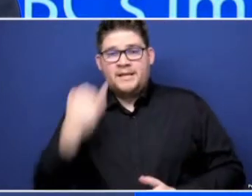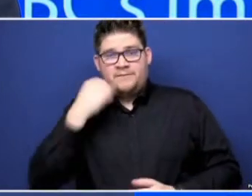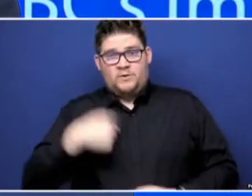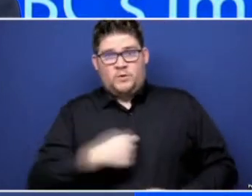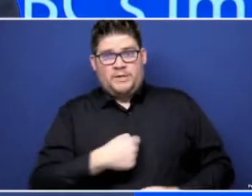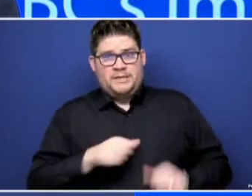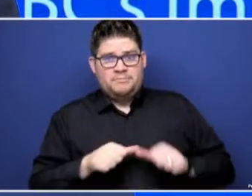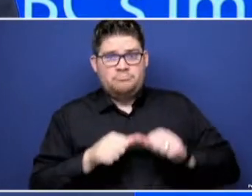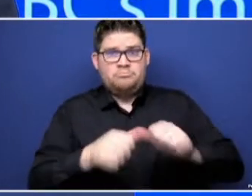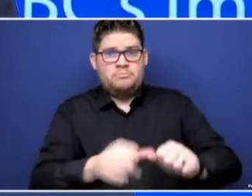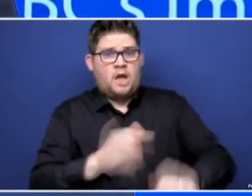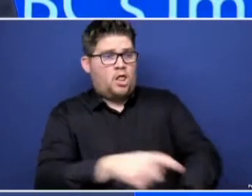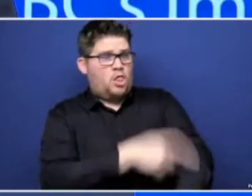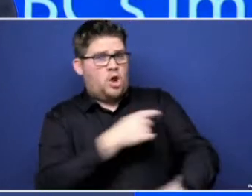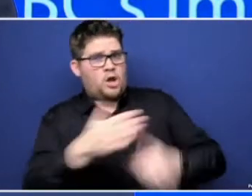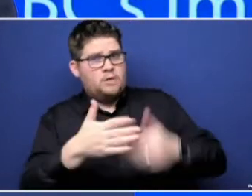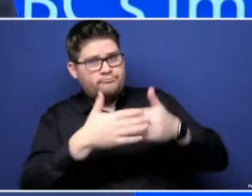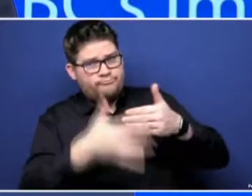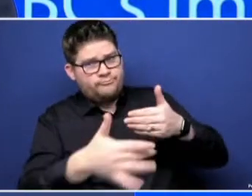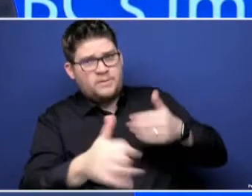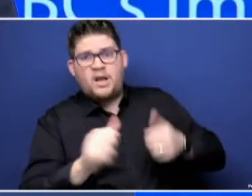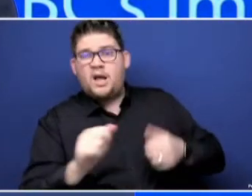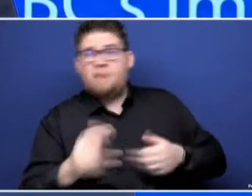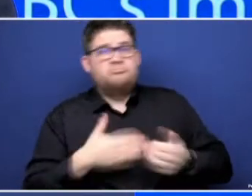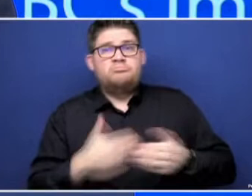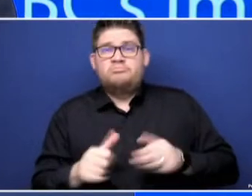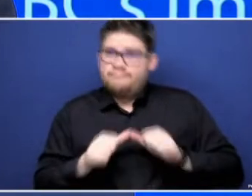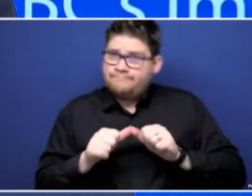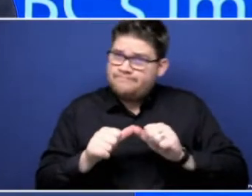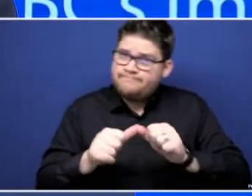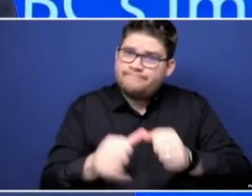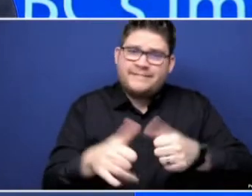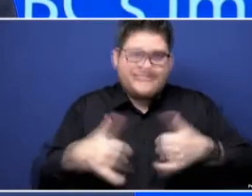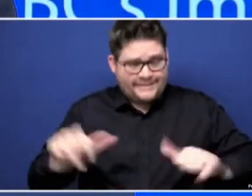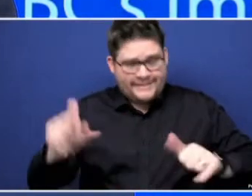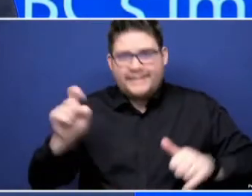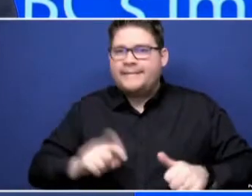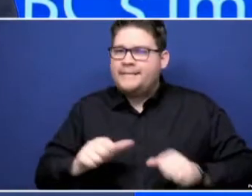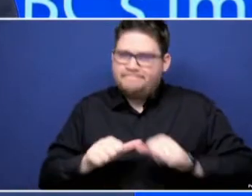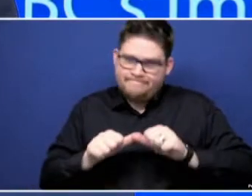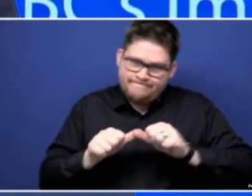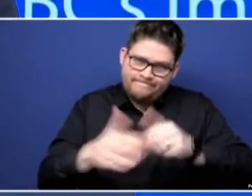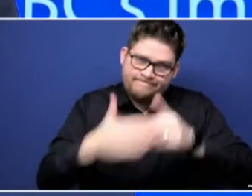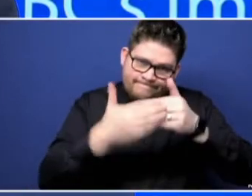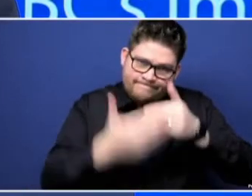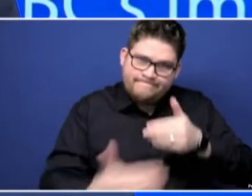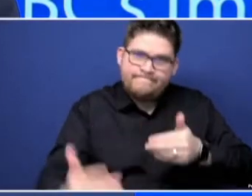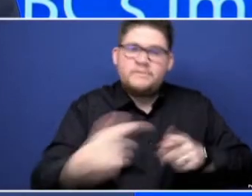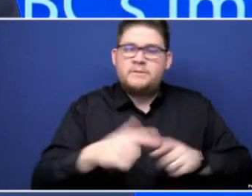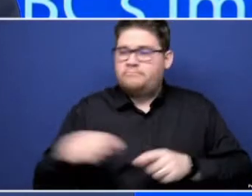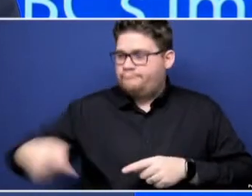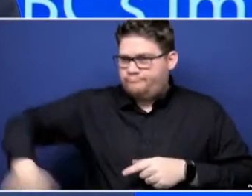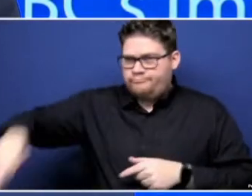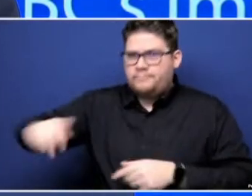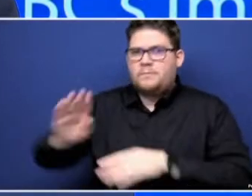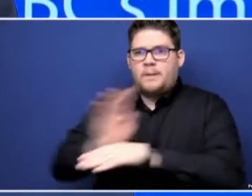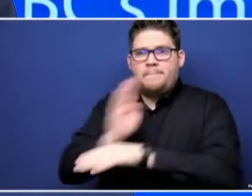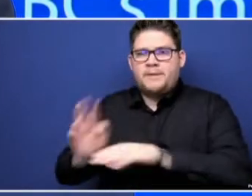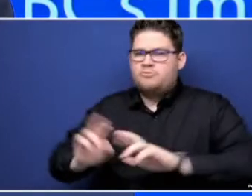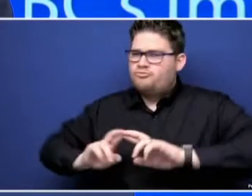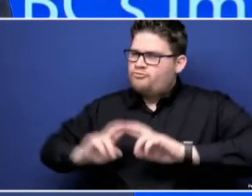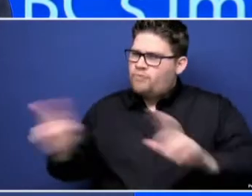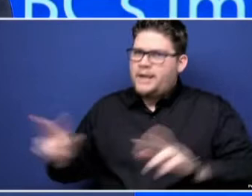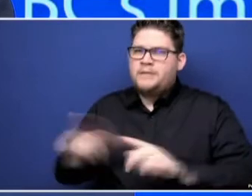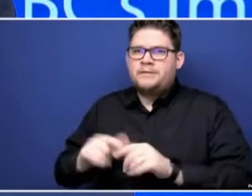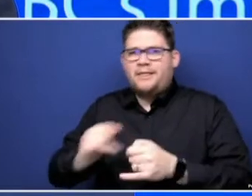Yes, thanks. Retired healthcare workers were asked to sign up to work at these clinics. Can you provide an update on how that recruitment process is going, how many you've